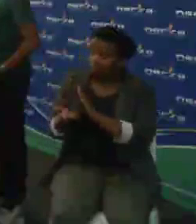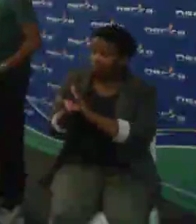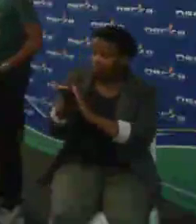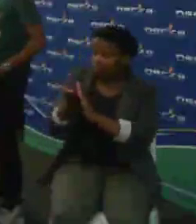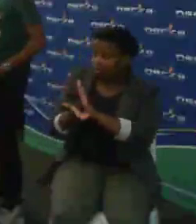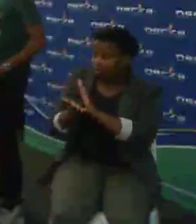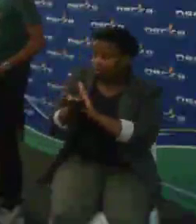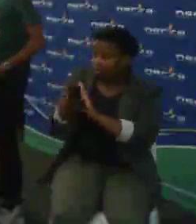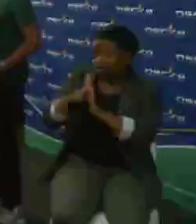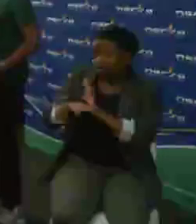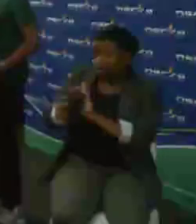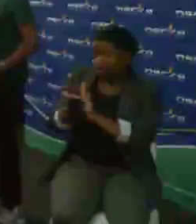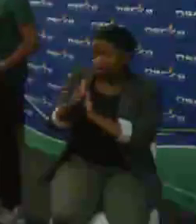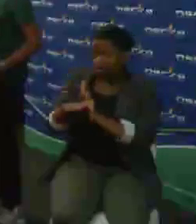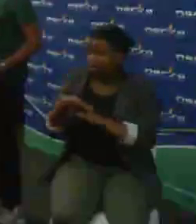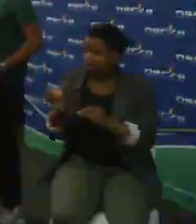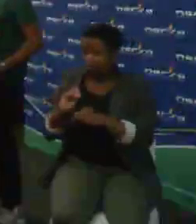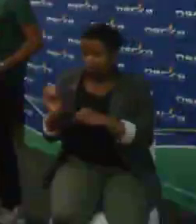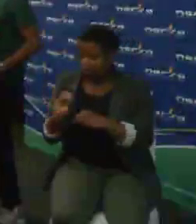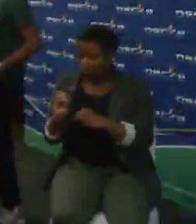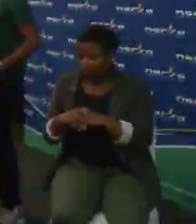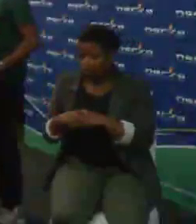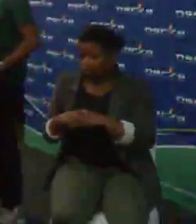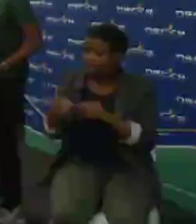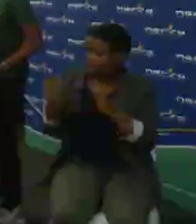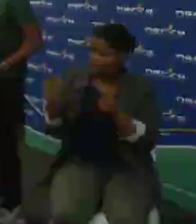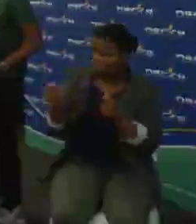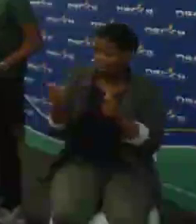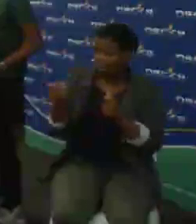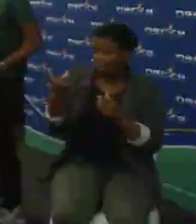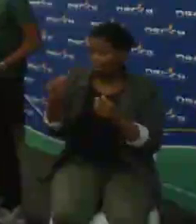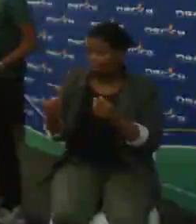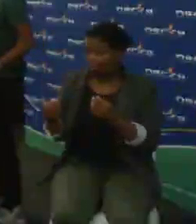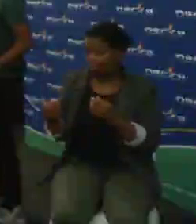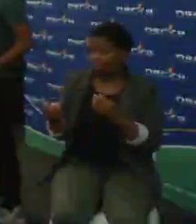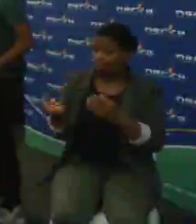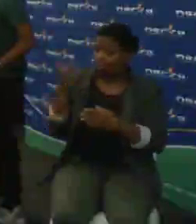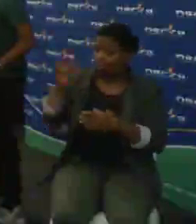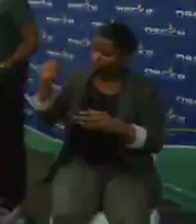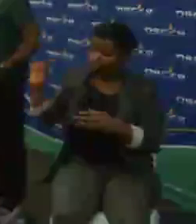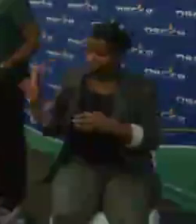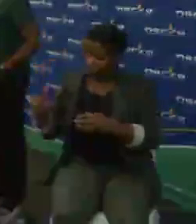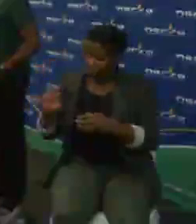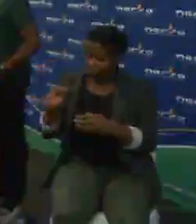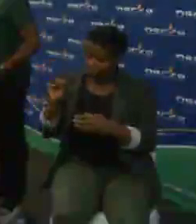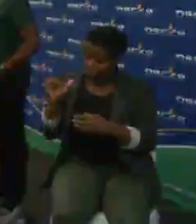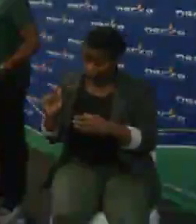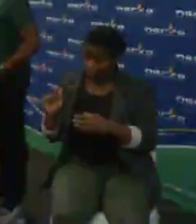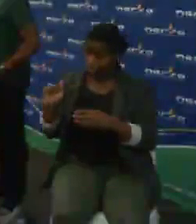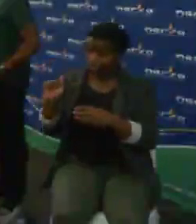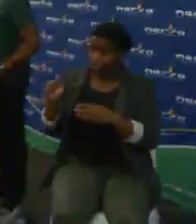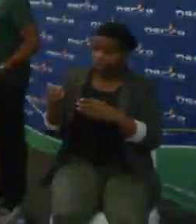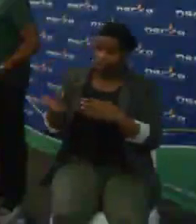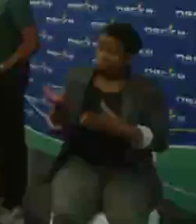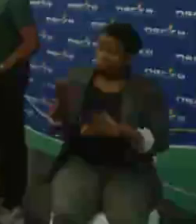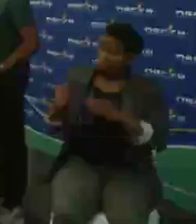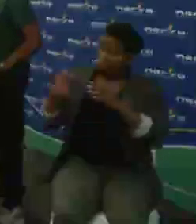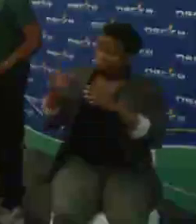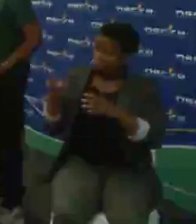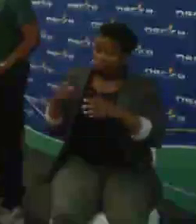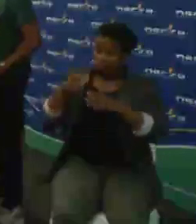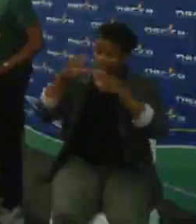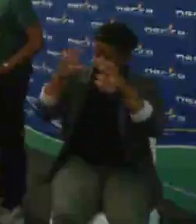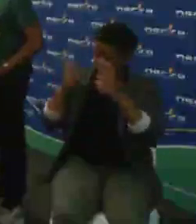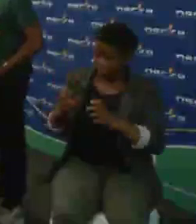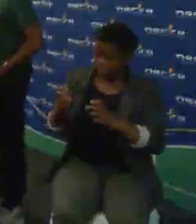The price signal that we had initially had from Nersa was not actually adhered to by Eskom. Eskom